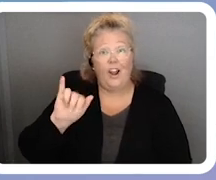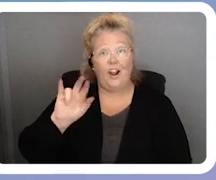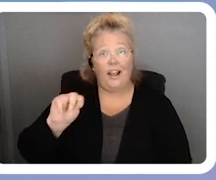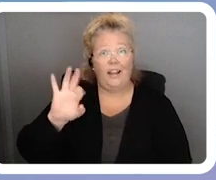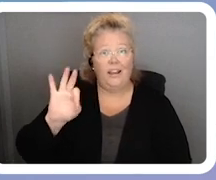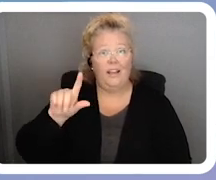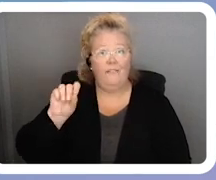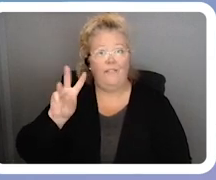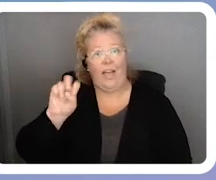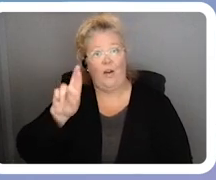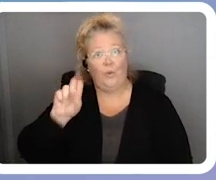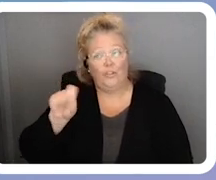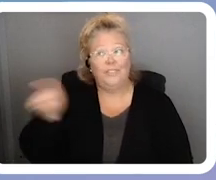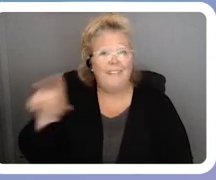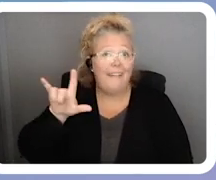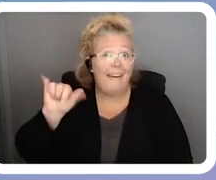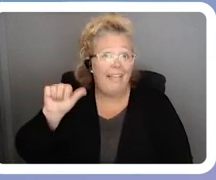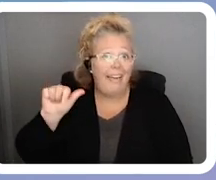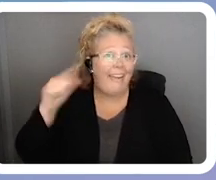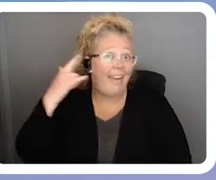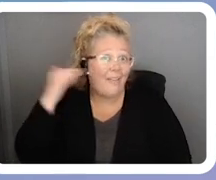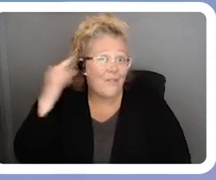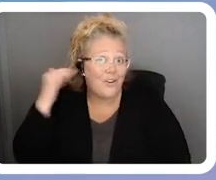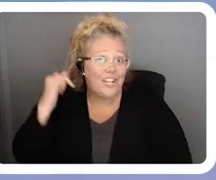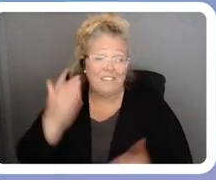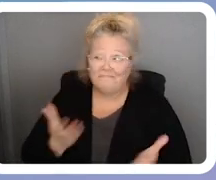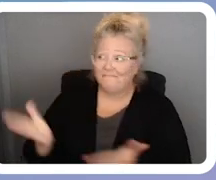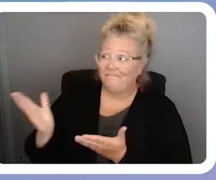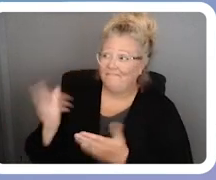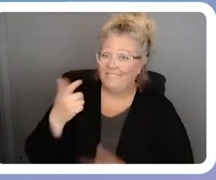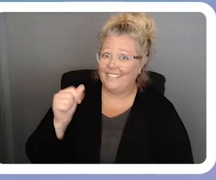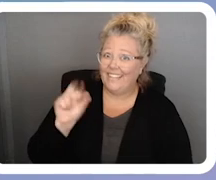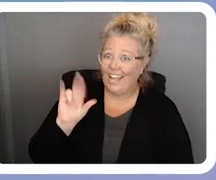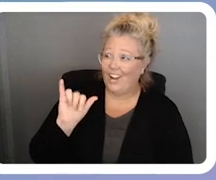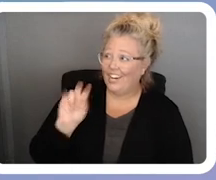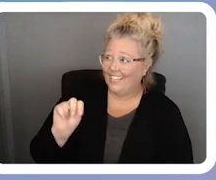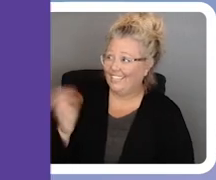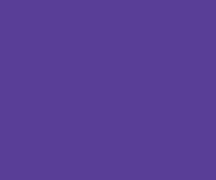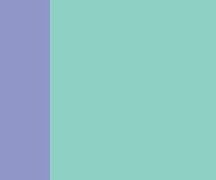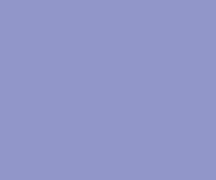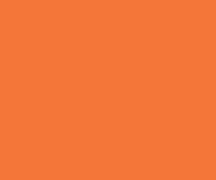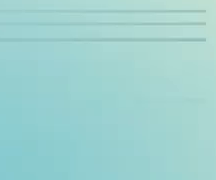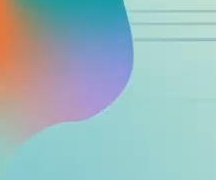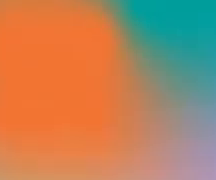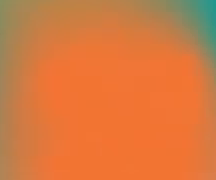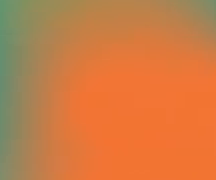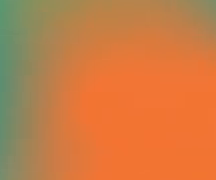us welcome Mr. Garen Flowers in Los Angeles, California. Take it away, Garen.